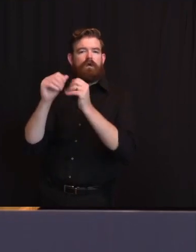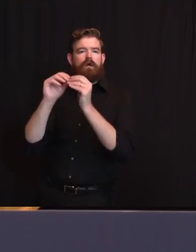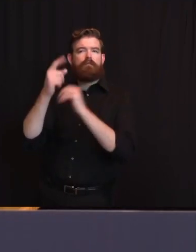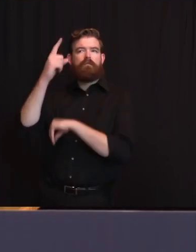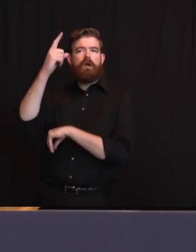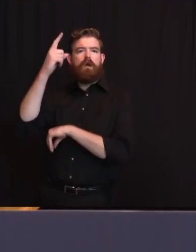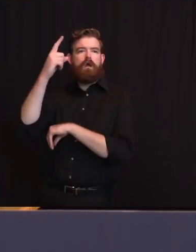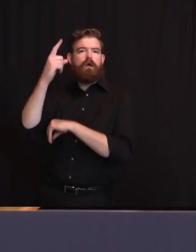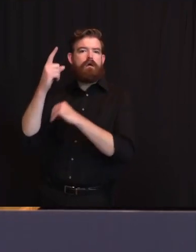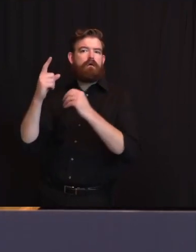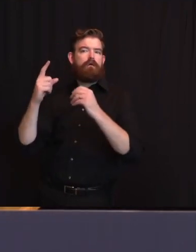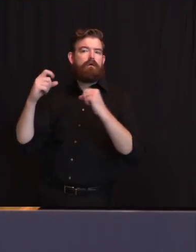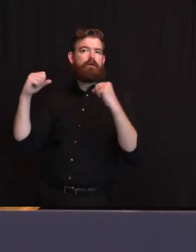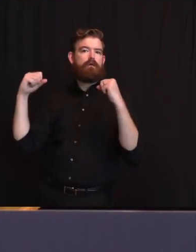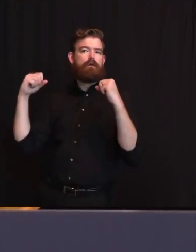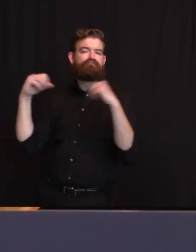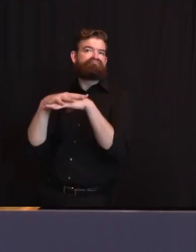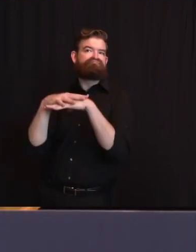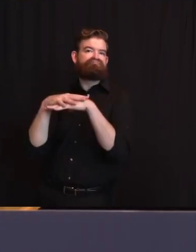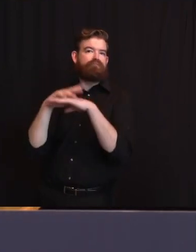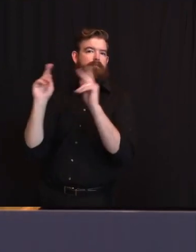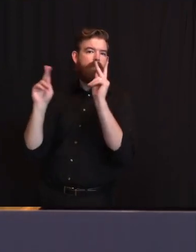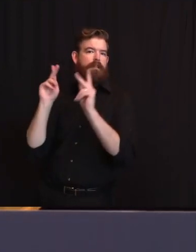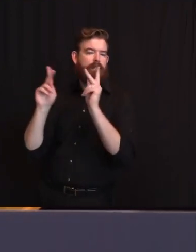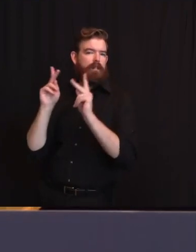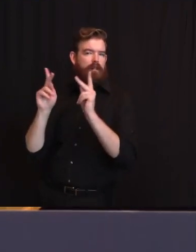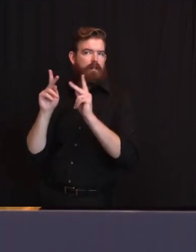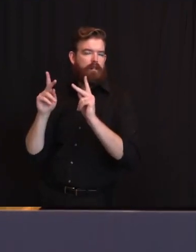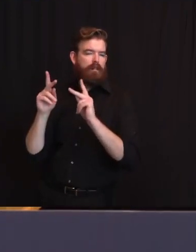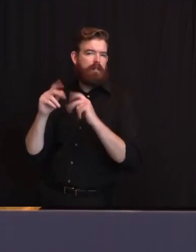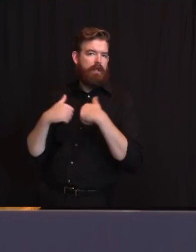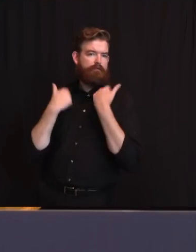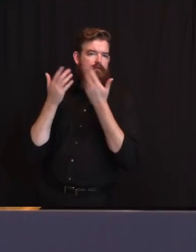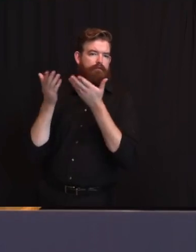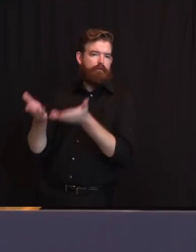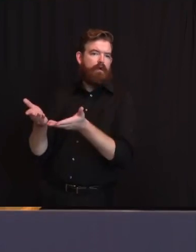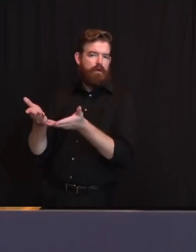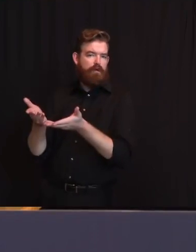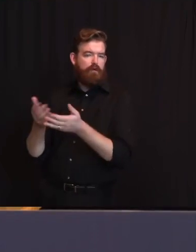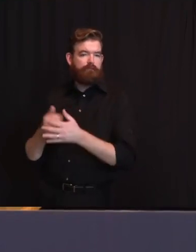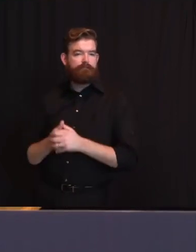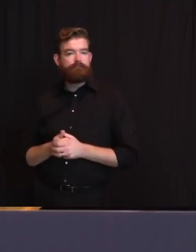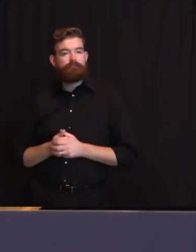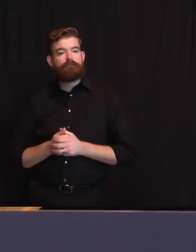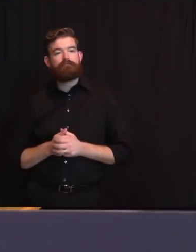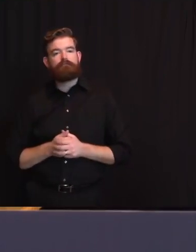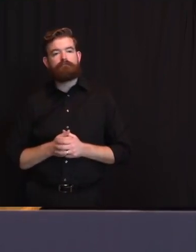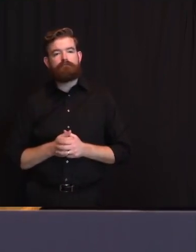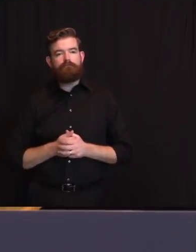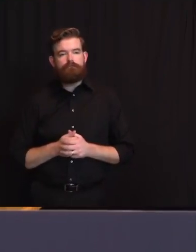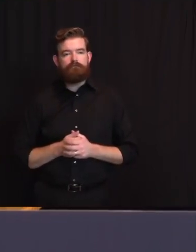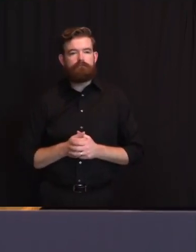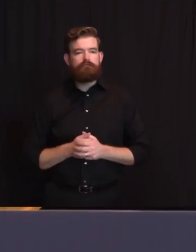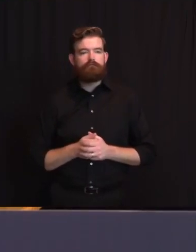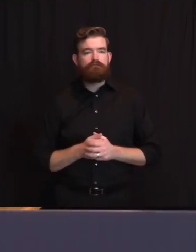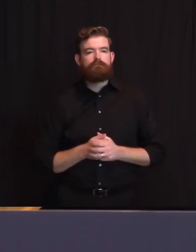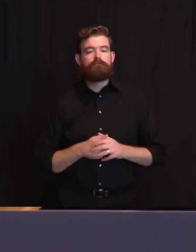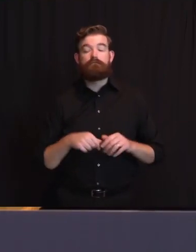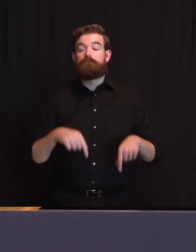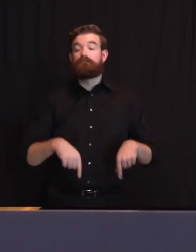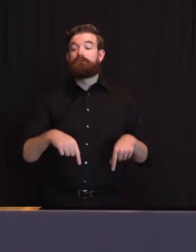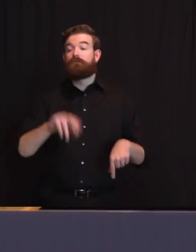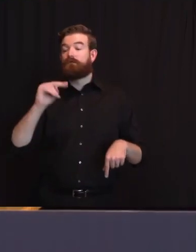so that's not who we are. We're not a one big city state like a Massachusetts is or an Illinois is, et cetera. But Judy,